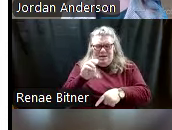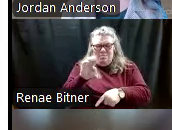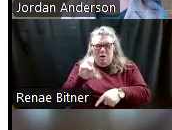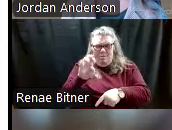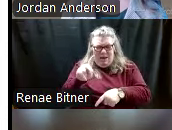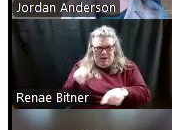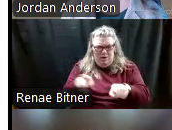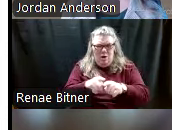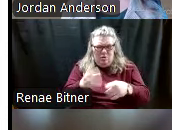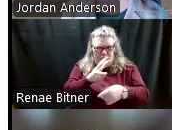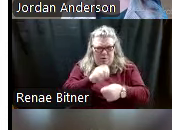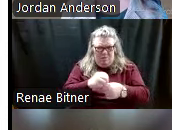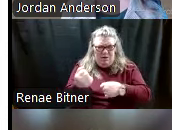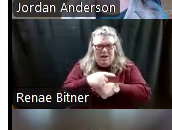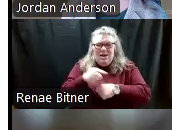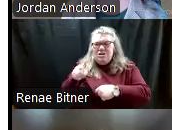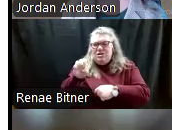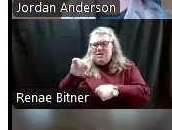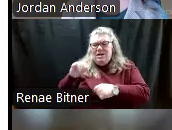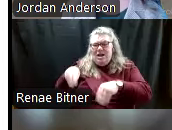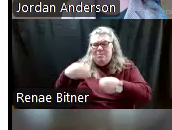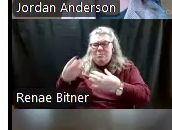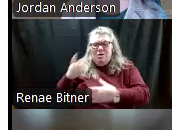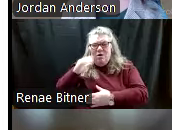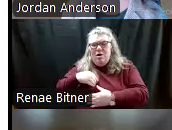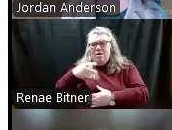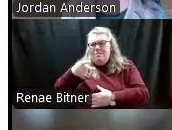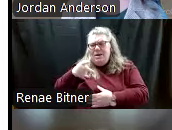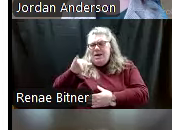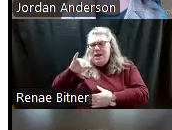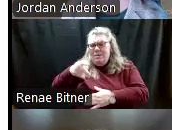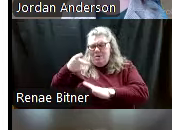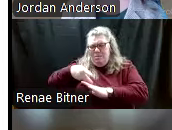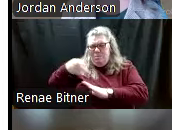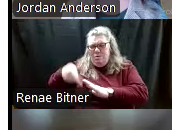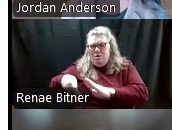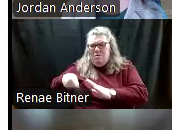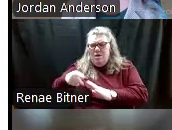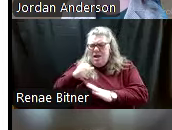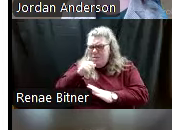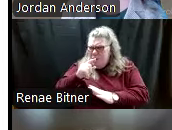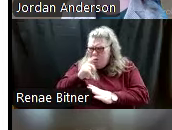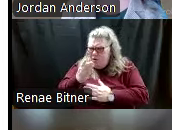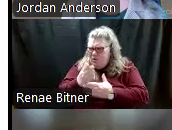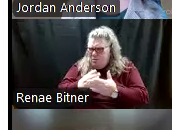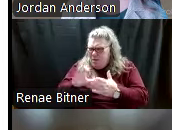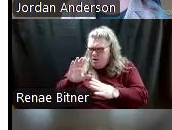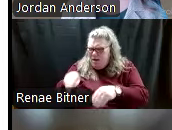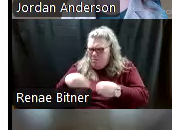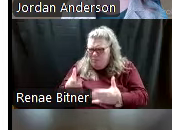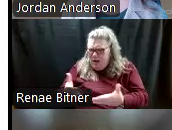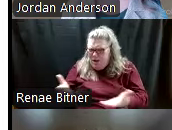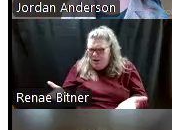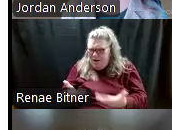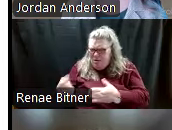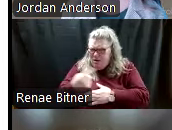and she was the EI provider for our PIP program. And I'm not quite sure if the Part C provider is on or not, but